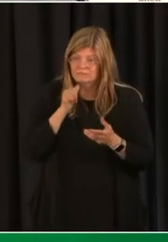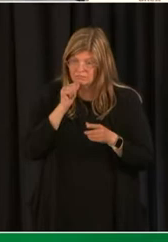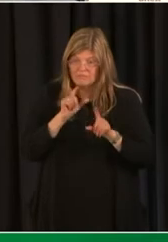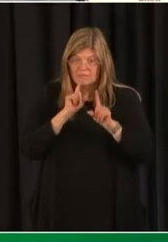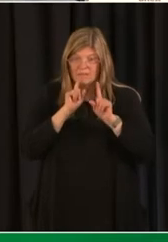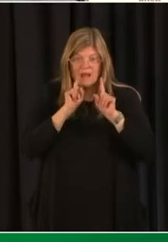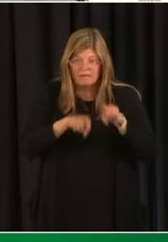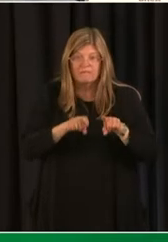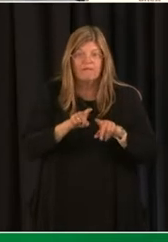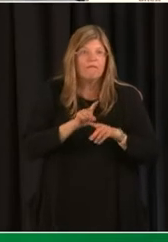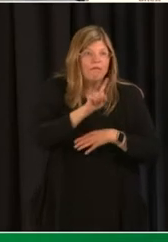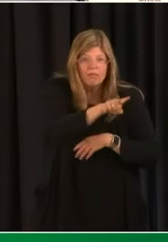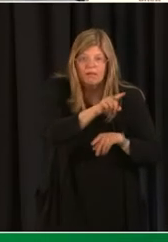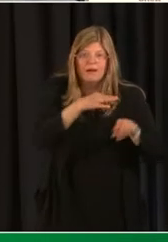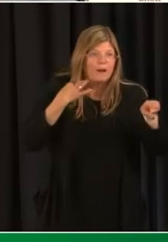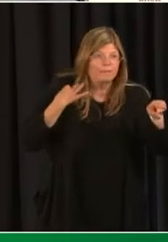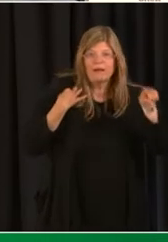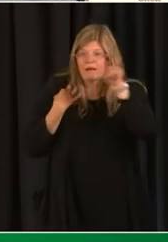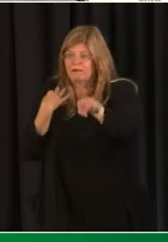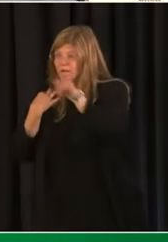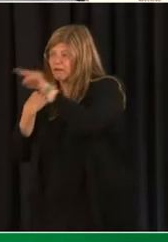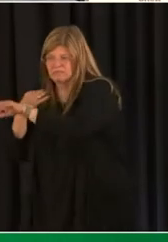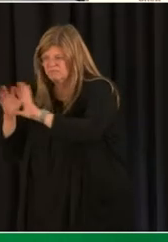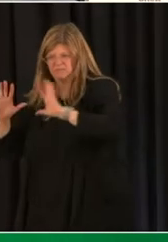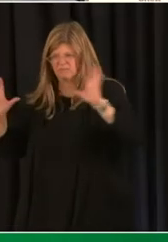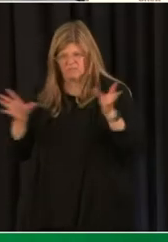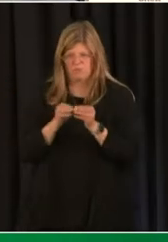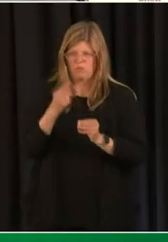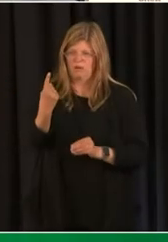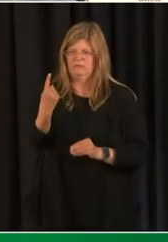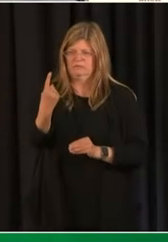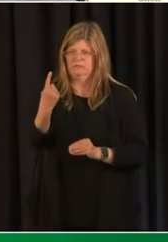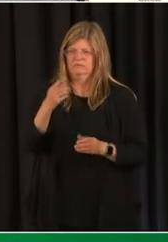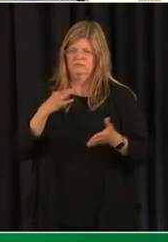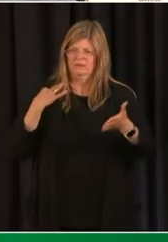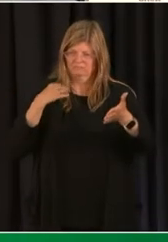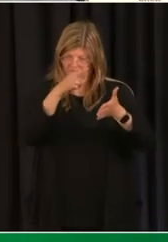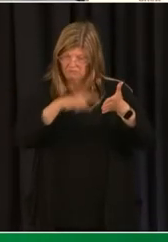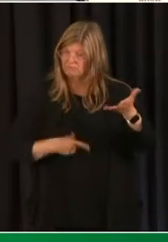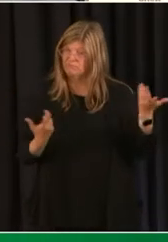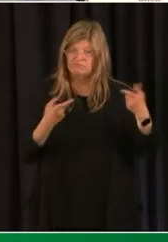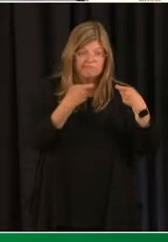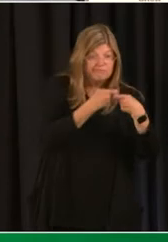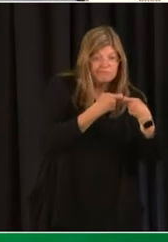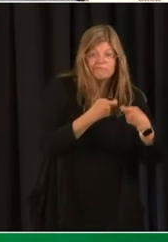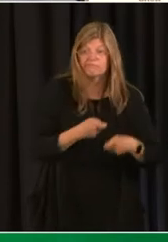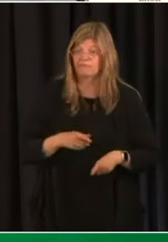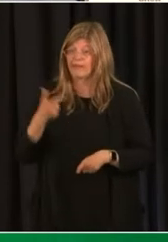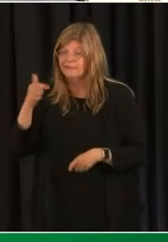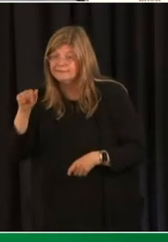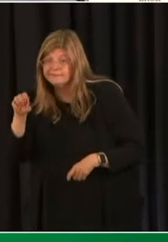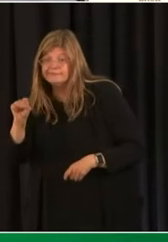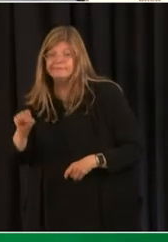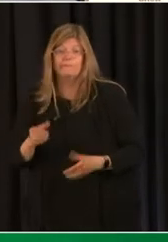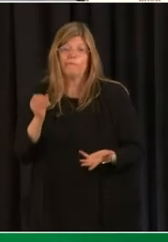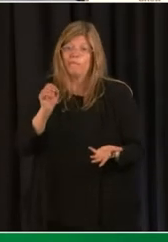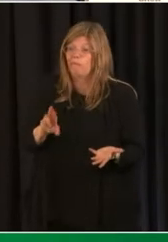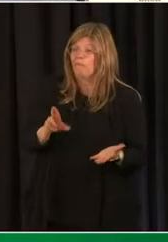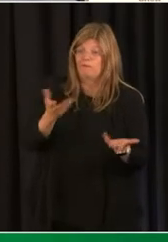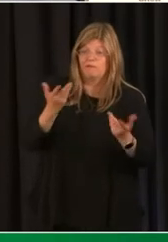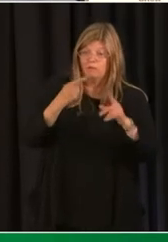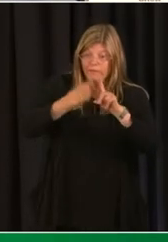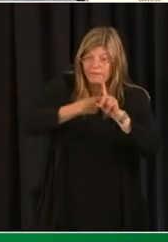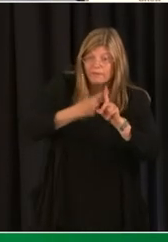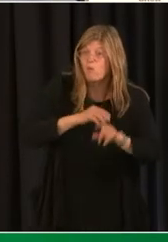different places to apply if you need help with your utilities and your rent and to all of the different types